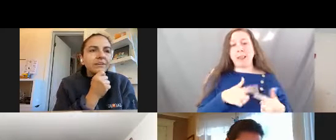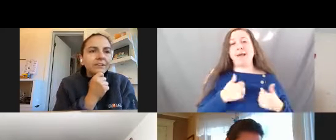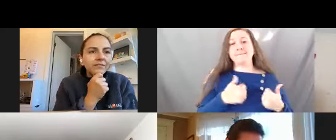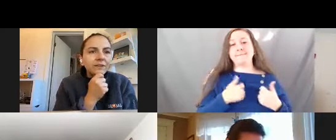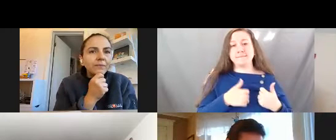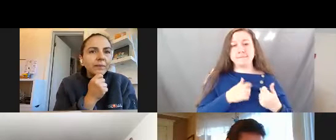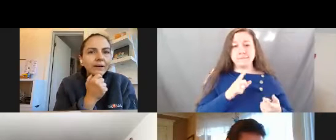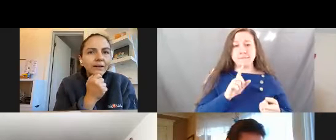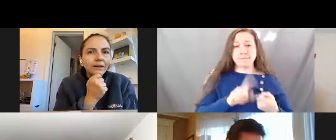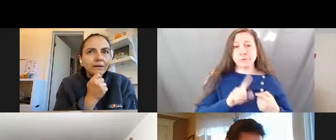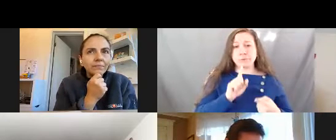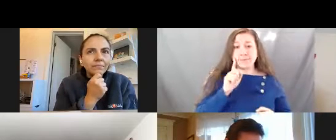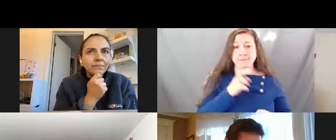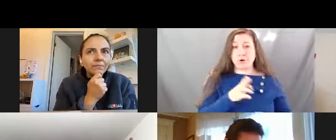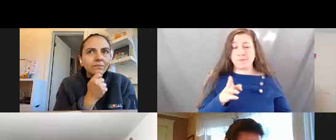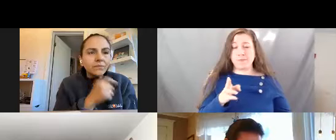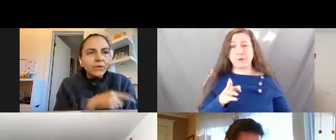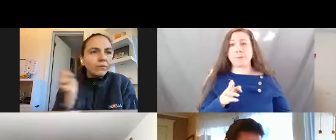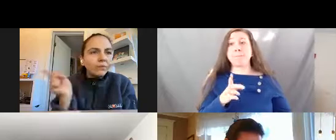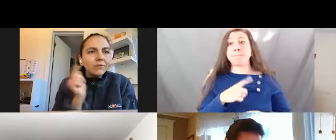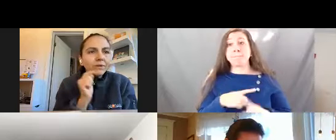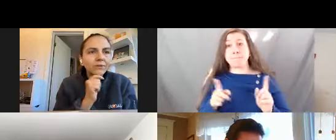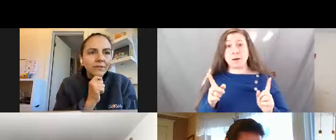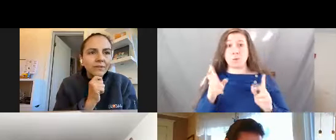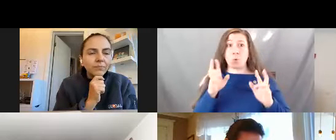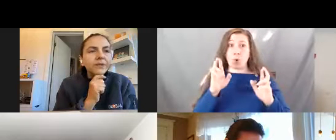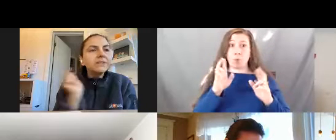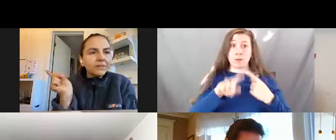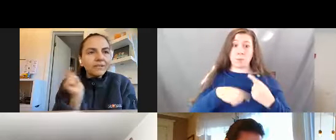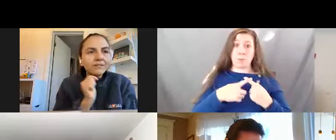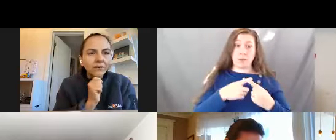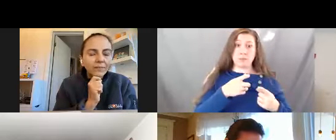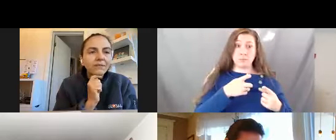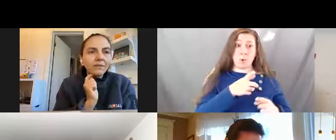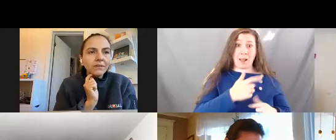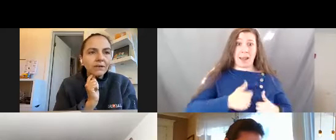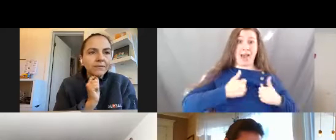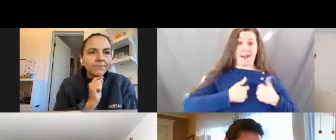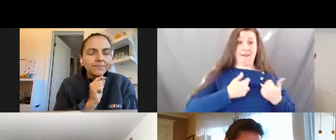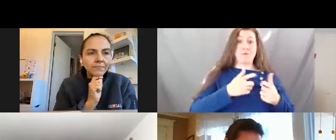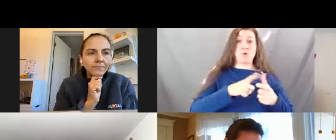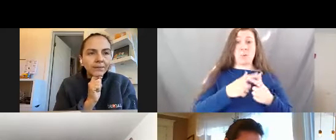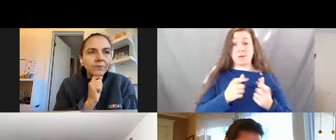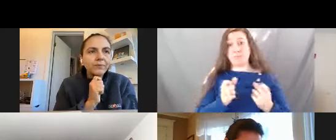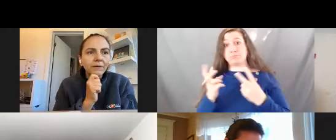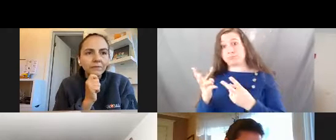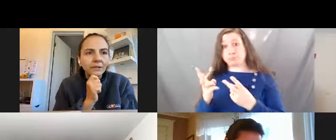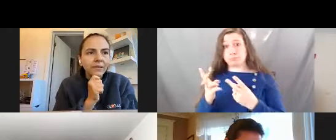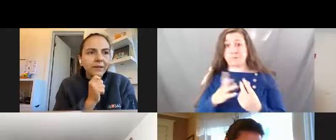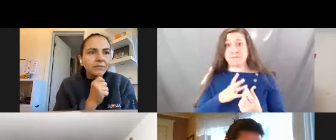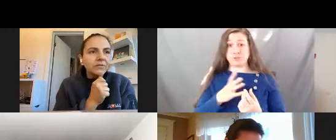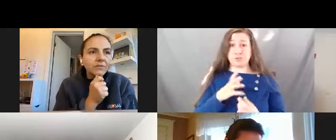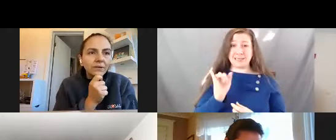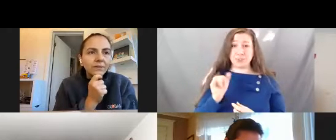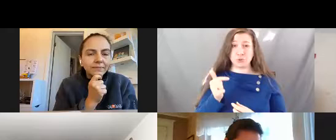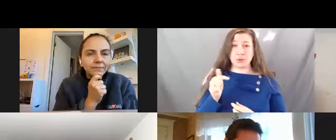the deaf and hard of hearing, but we're hoping when we put it in our Instagram TV, we'll be able to